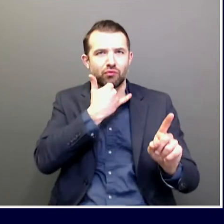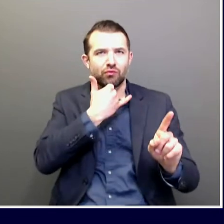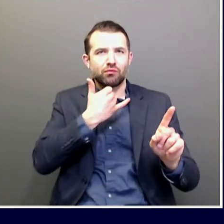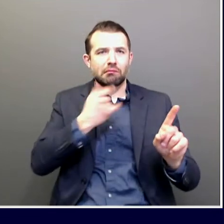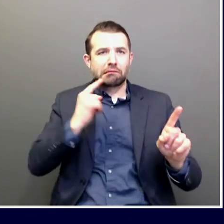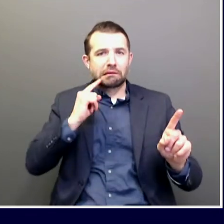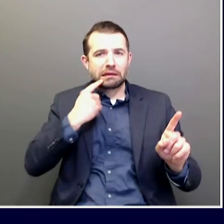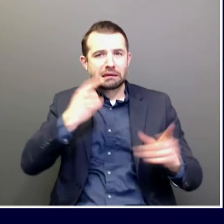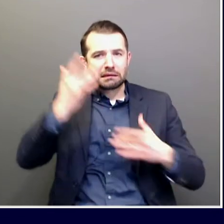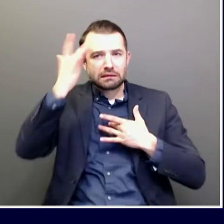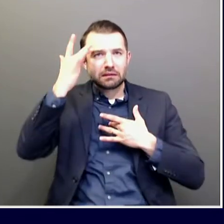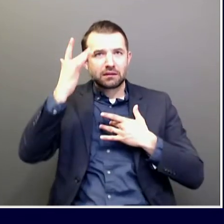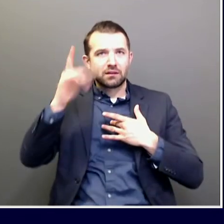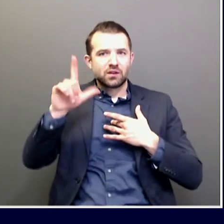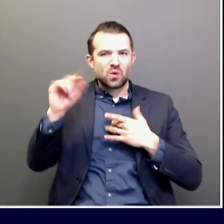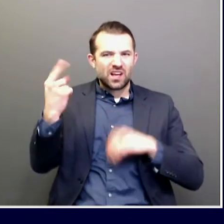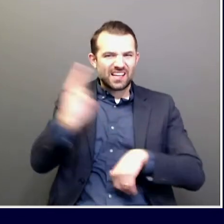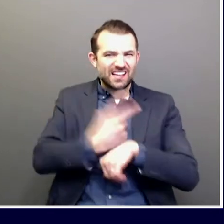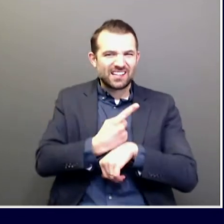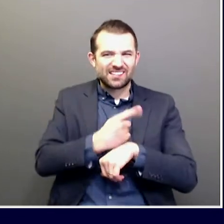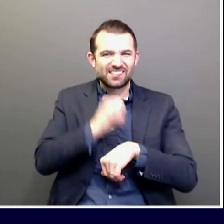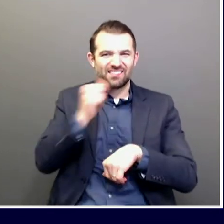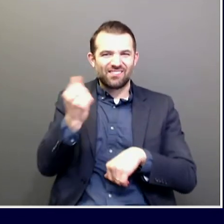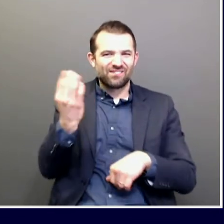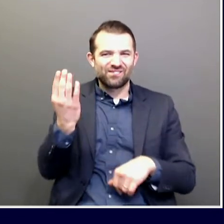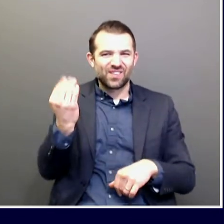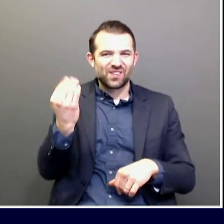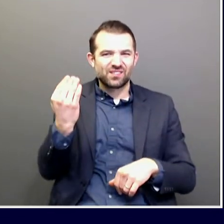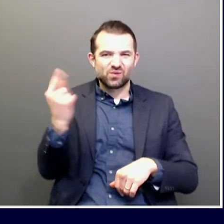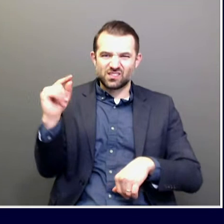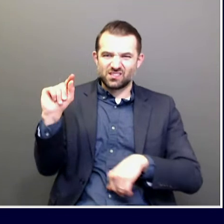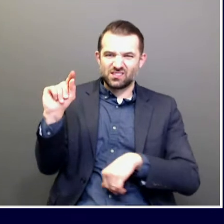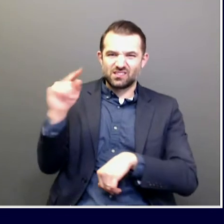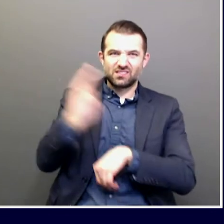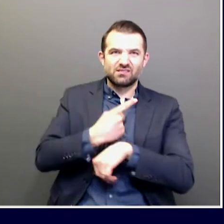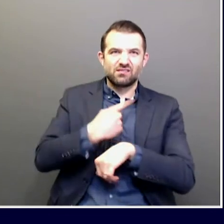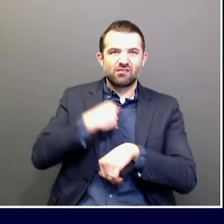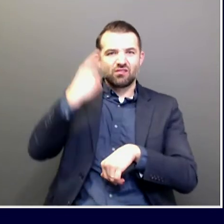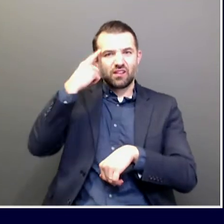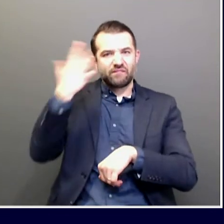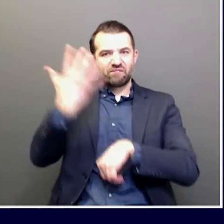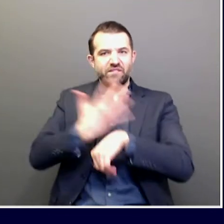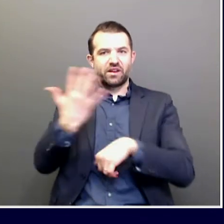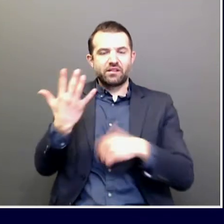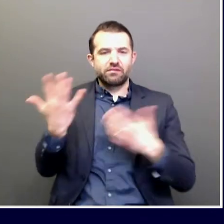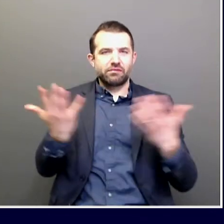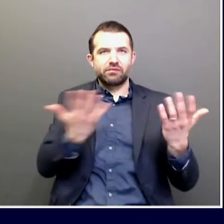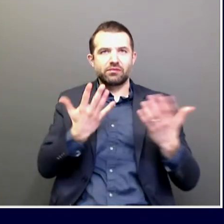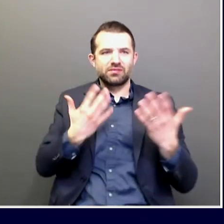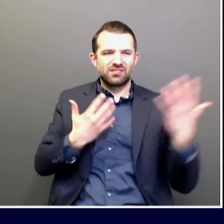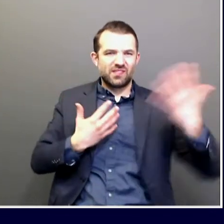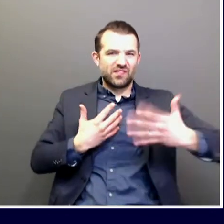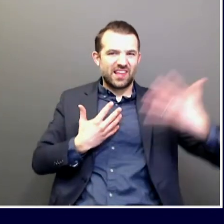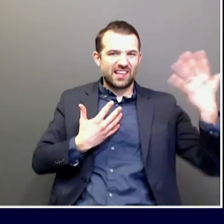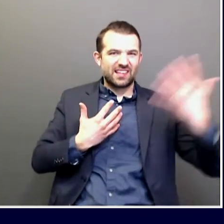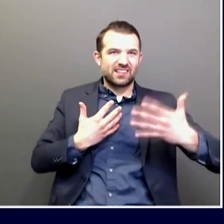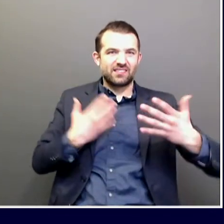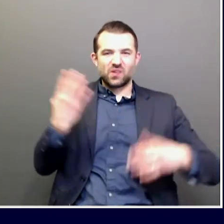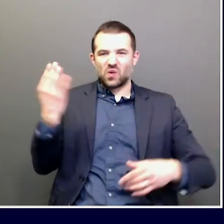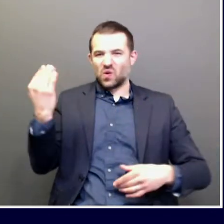some of the confusion and what nuances do you want people to be aware of and the exceptions to kind of that